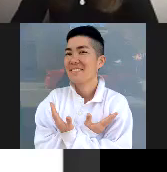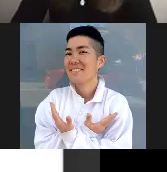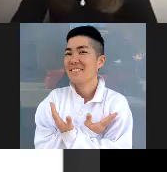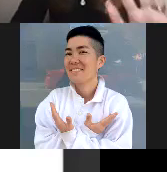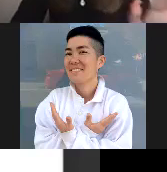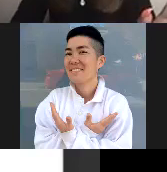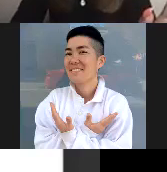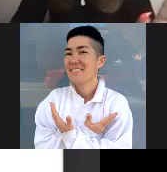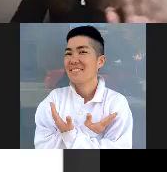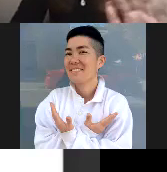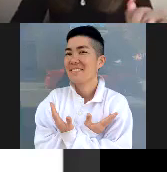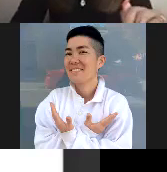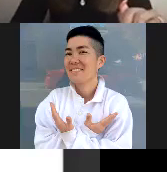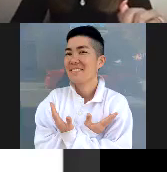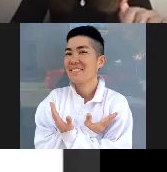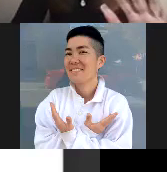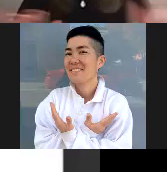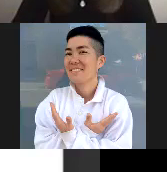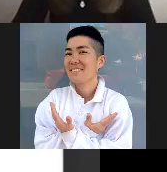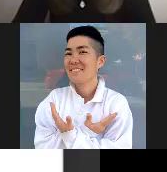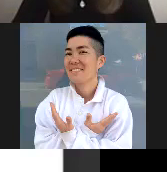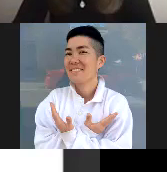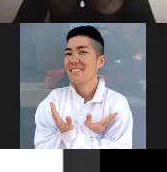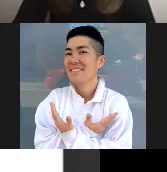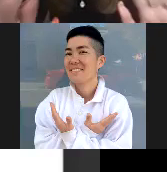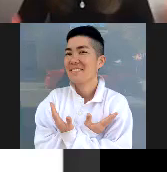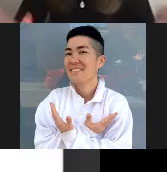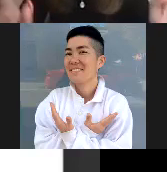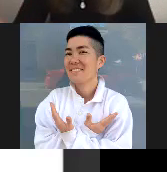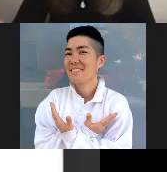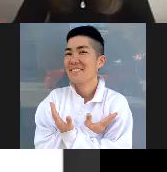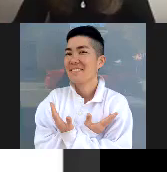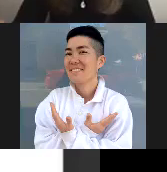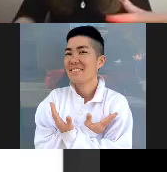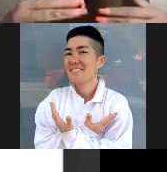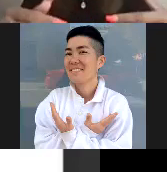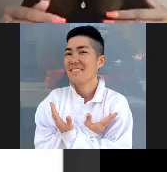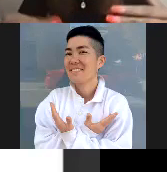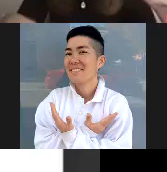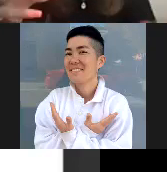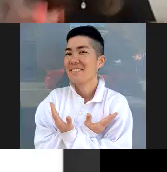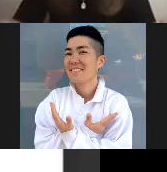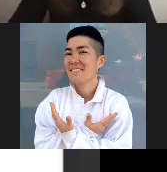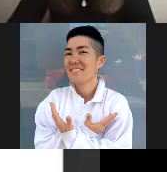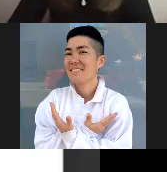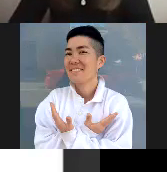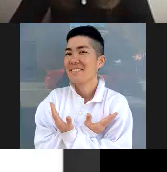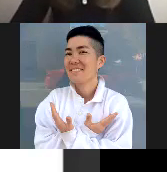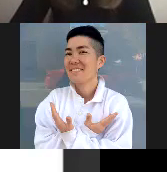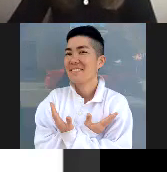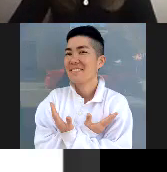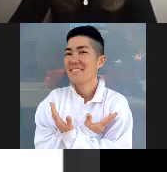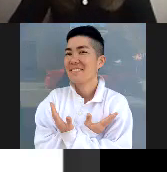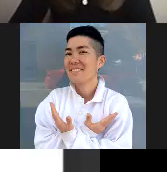And again, these are the locations that don't need to use the wall. So it will be on that metal